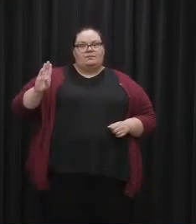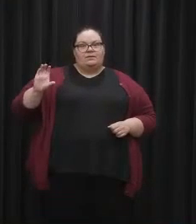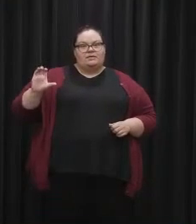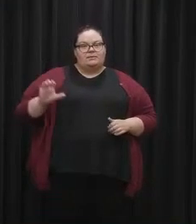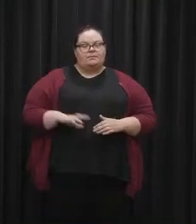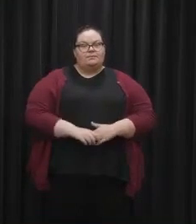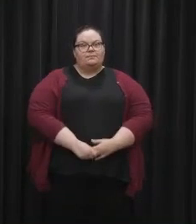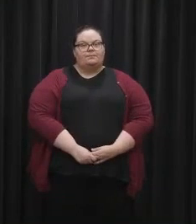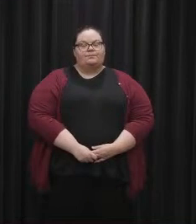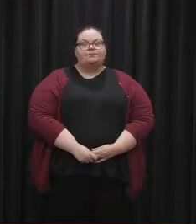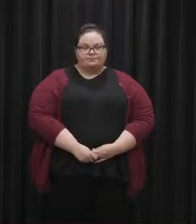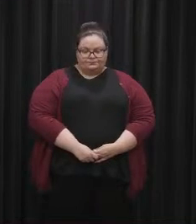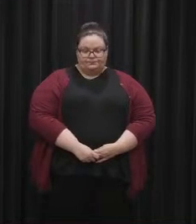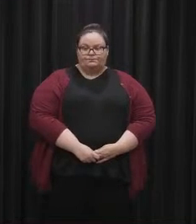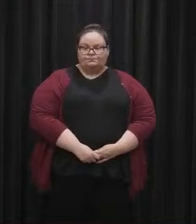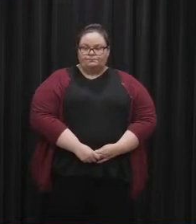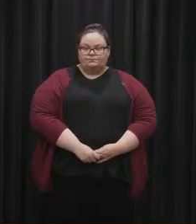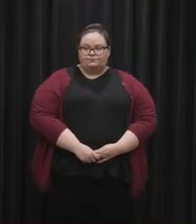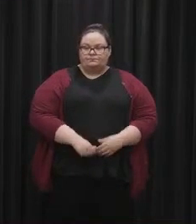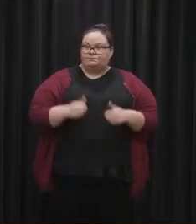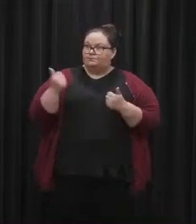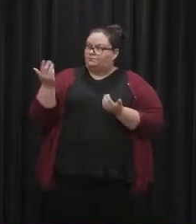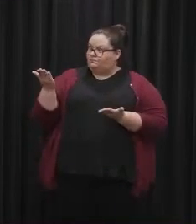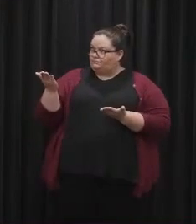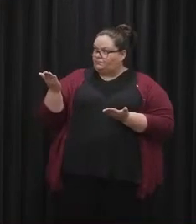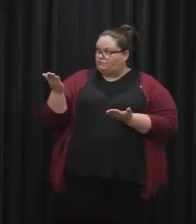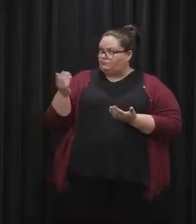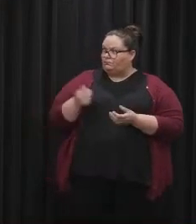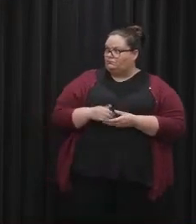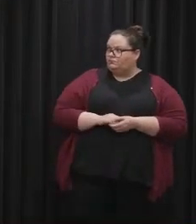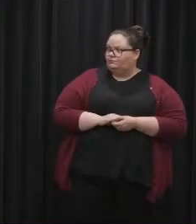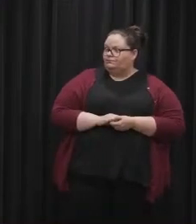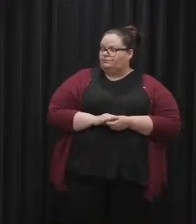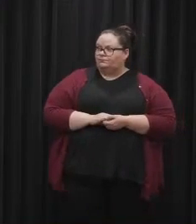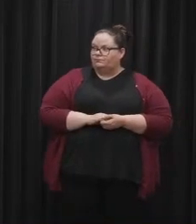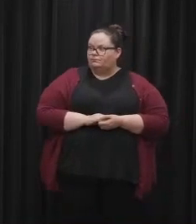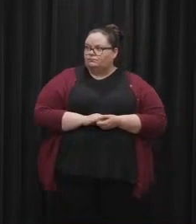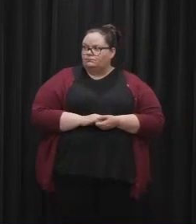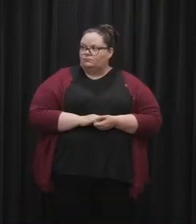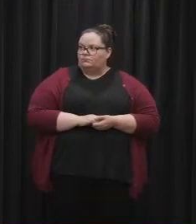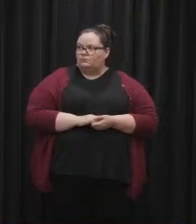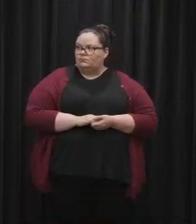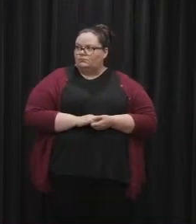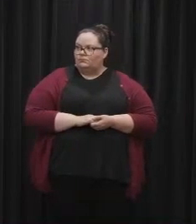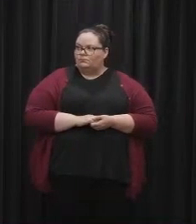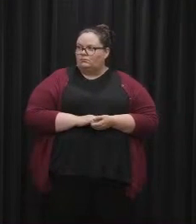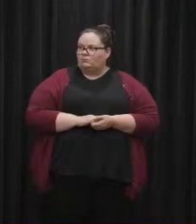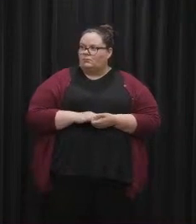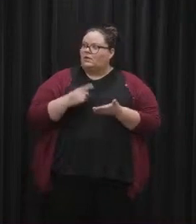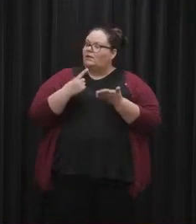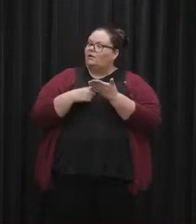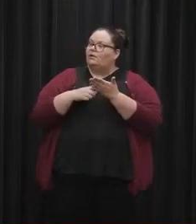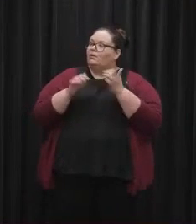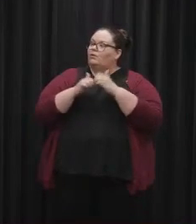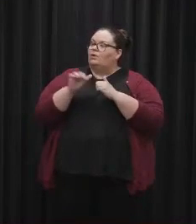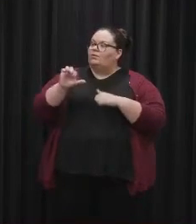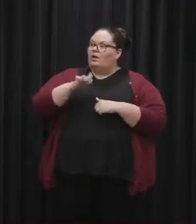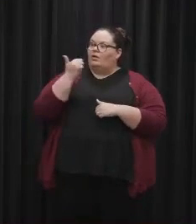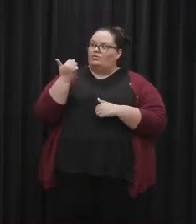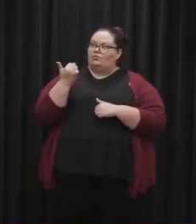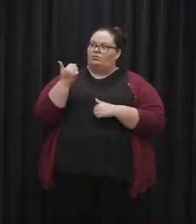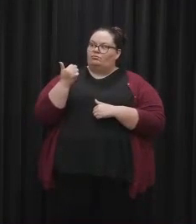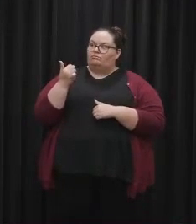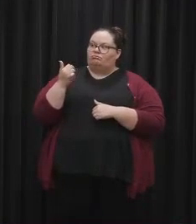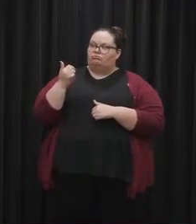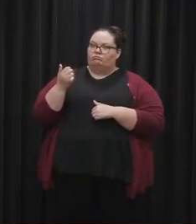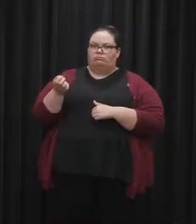CBC. Thank you, Bruce. A question for Dr. Russell. What discussions have you been having with the other Atlantic provinces about the bubble,